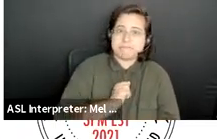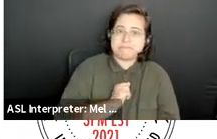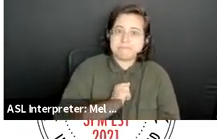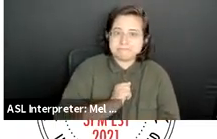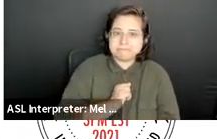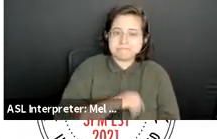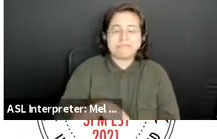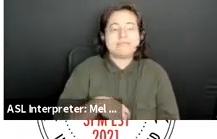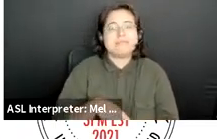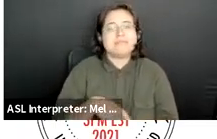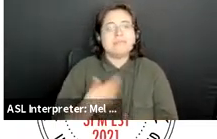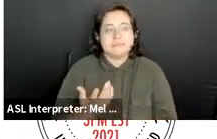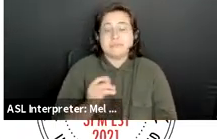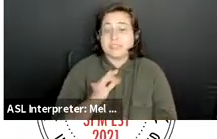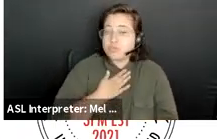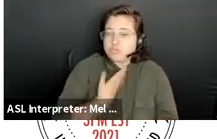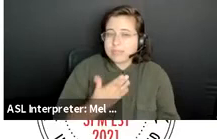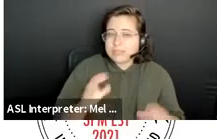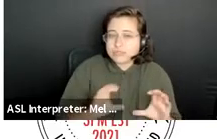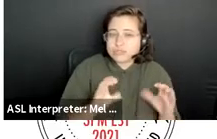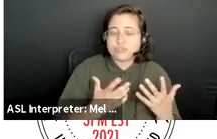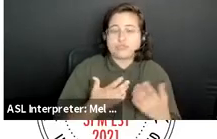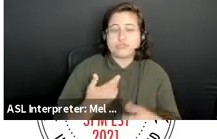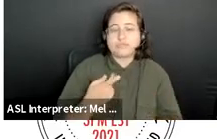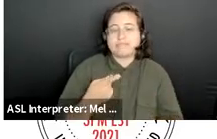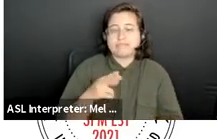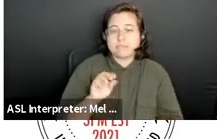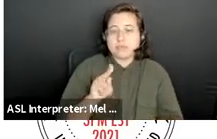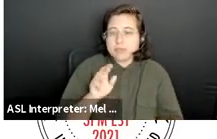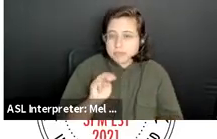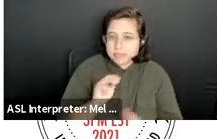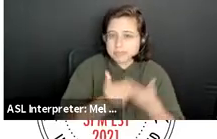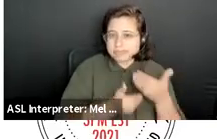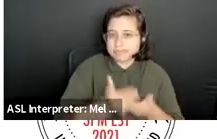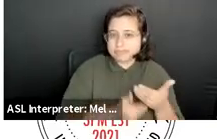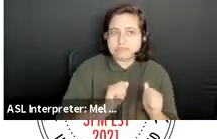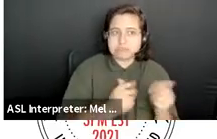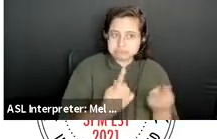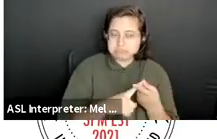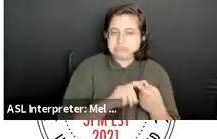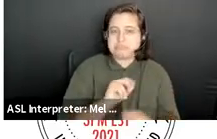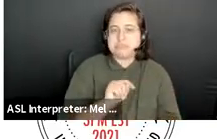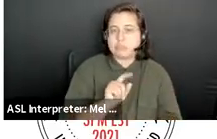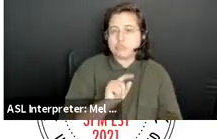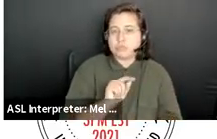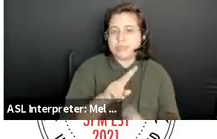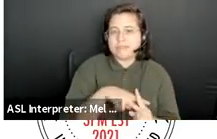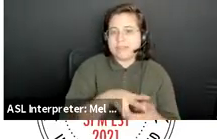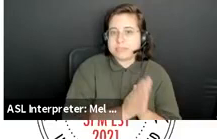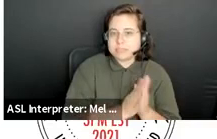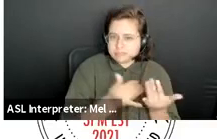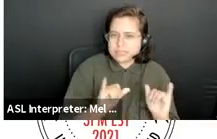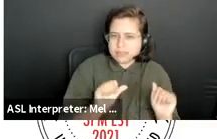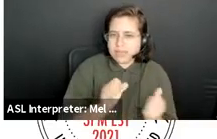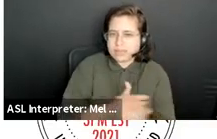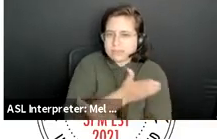Okay, so if you're willing to do premium processing, you can wait until October 20th to file the petition, and you can probably still get them